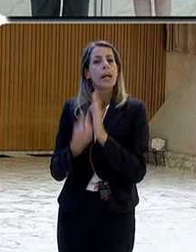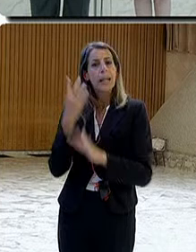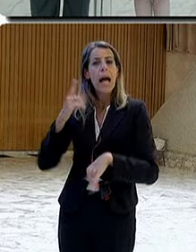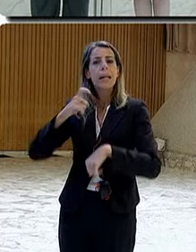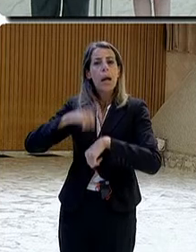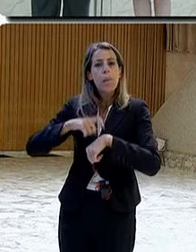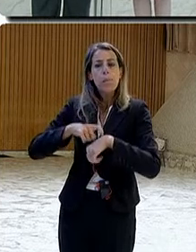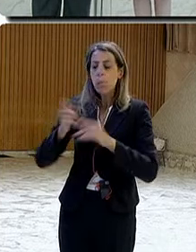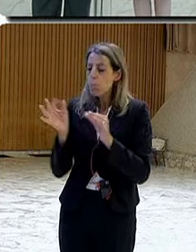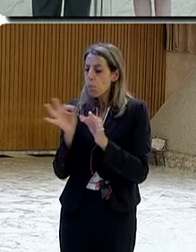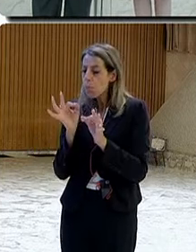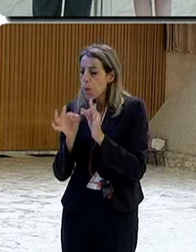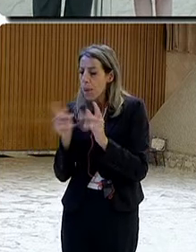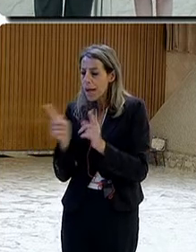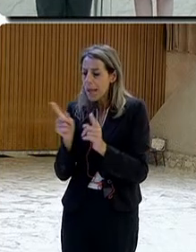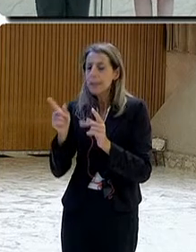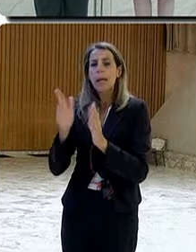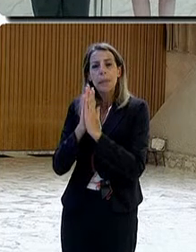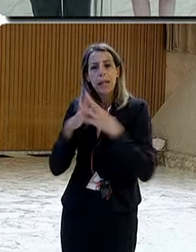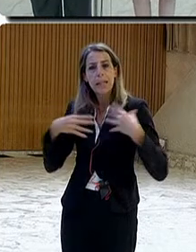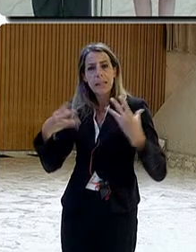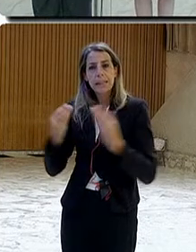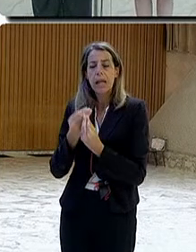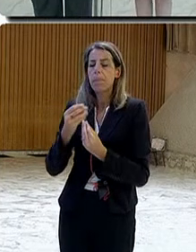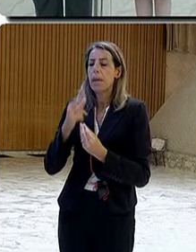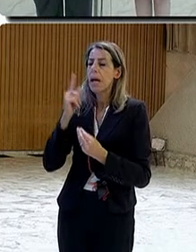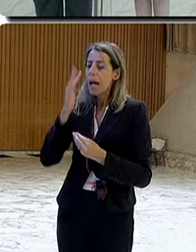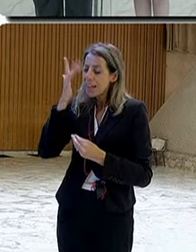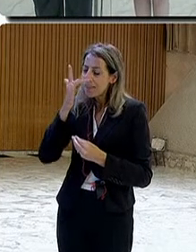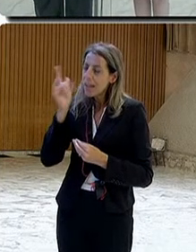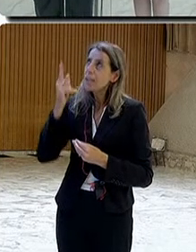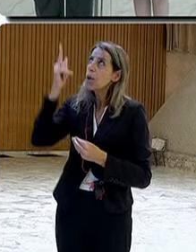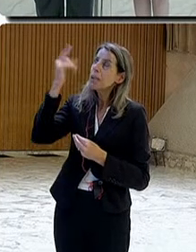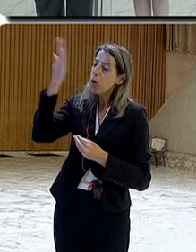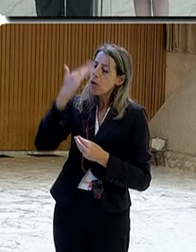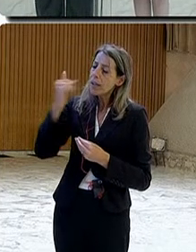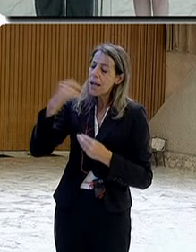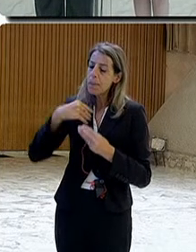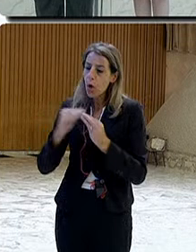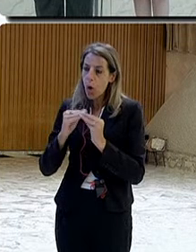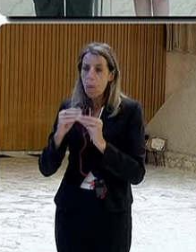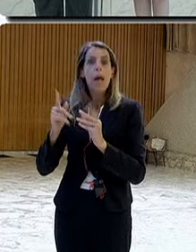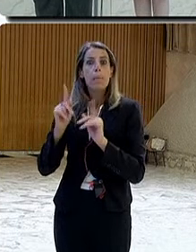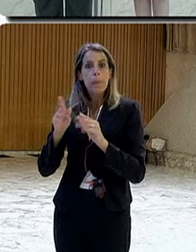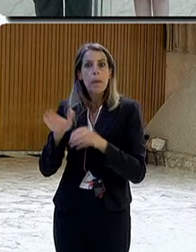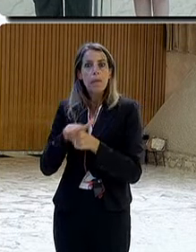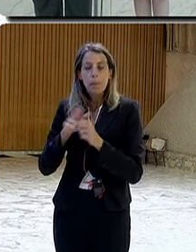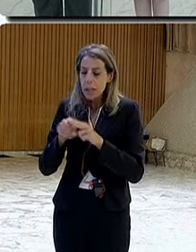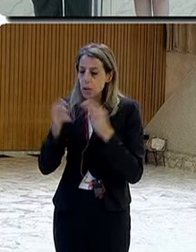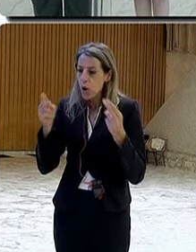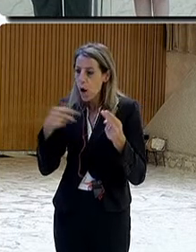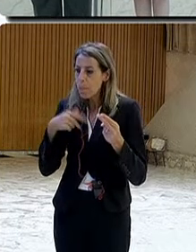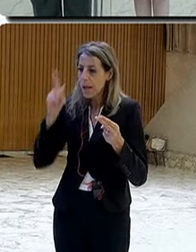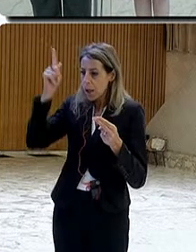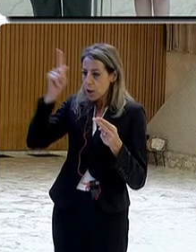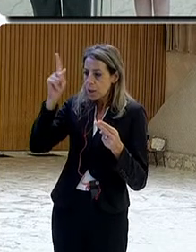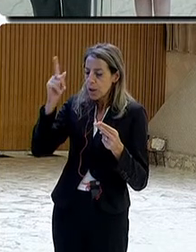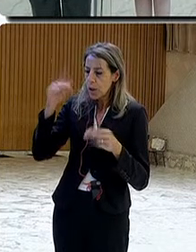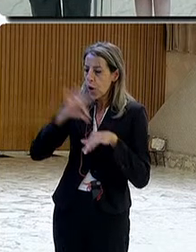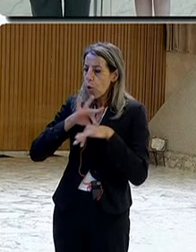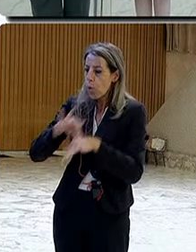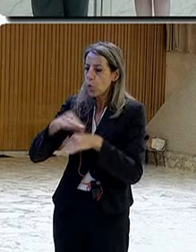on God's call together, families discover the specific ways God is leading them to cherish, love, and serve each other more